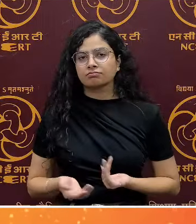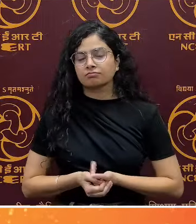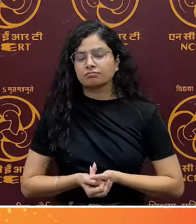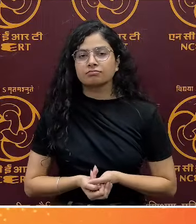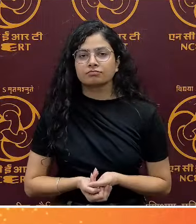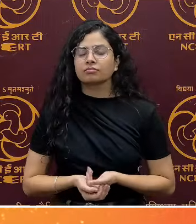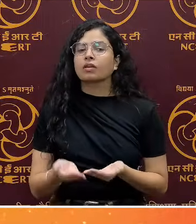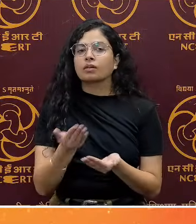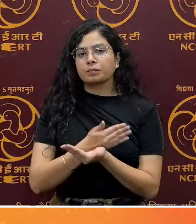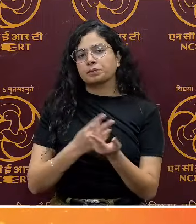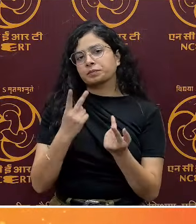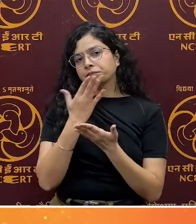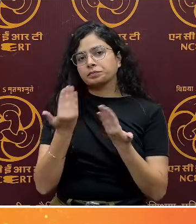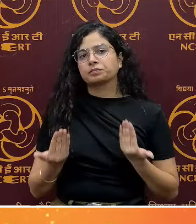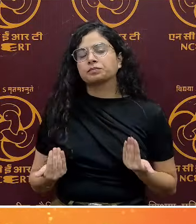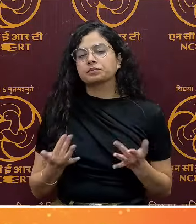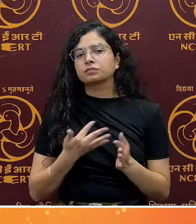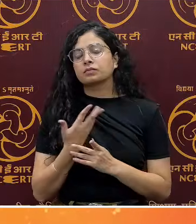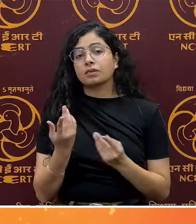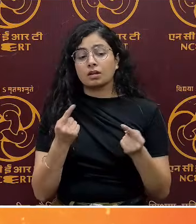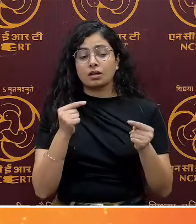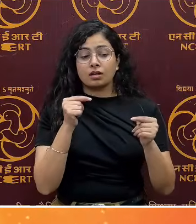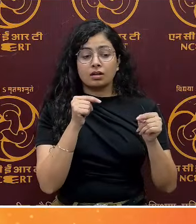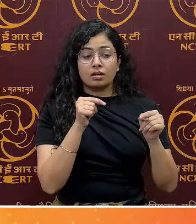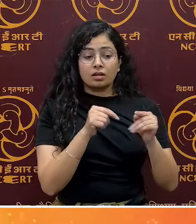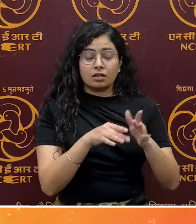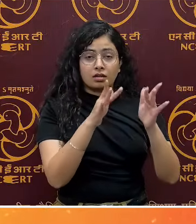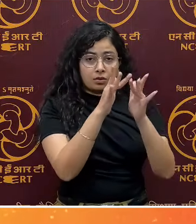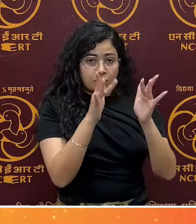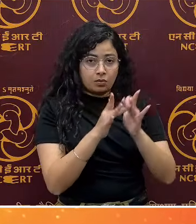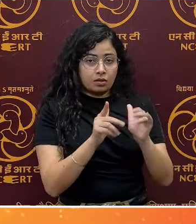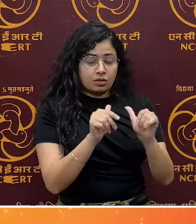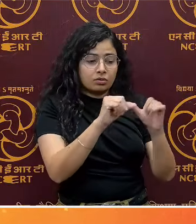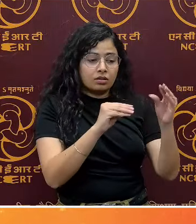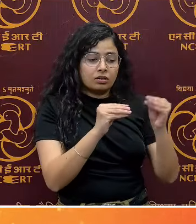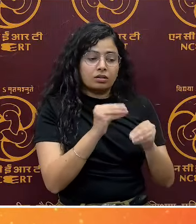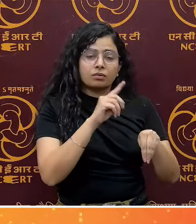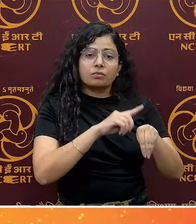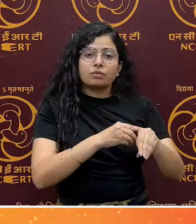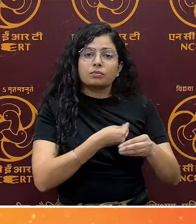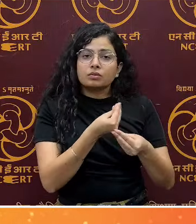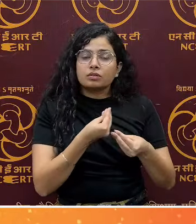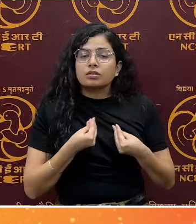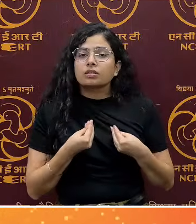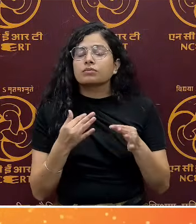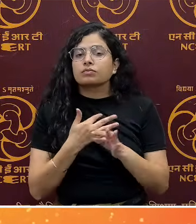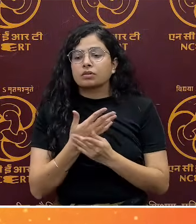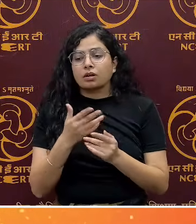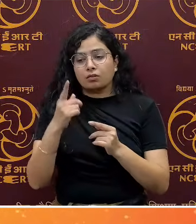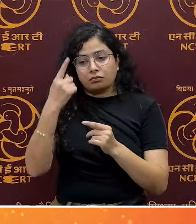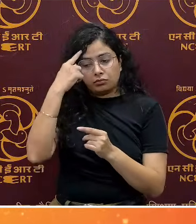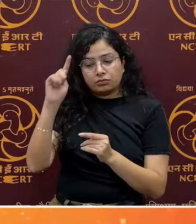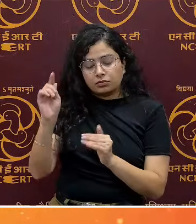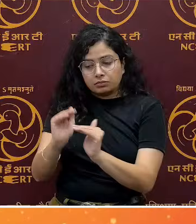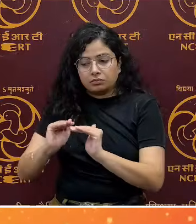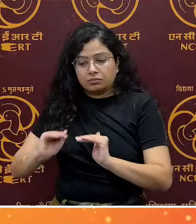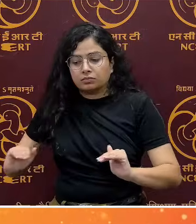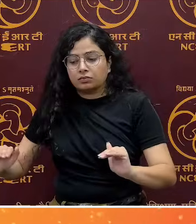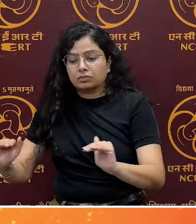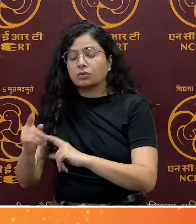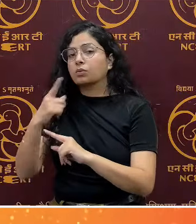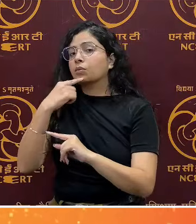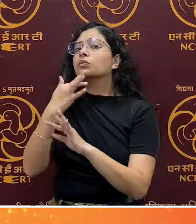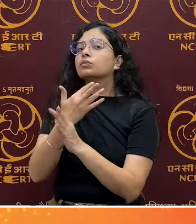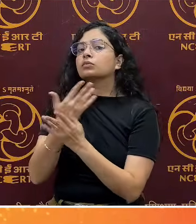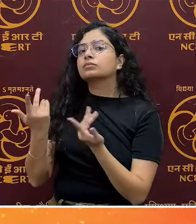As we can see, it gives opportunity for the other students, those